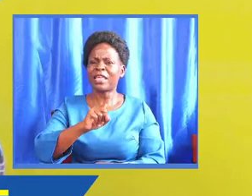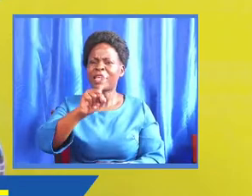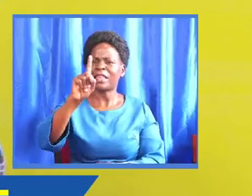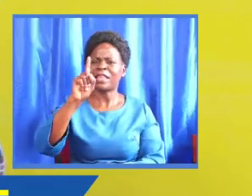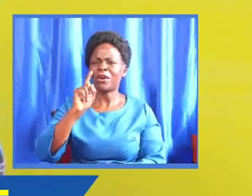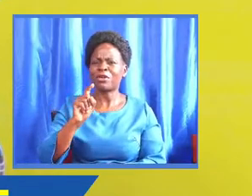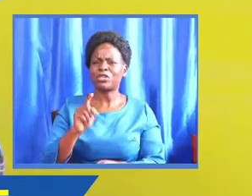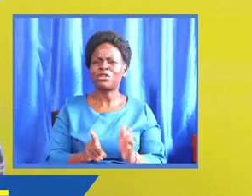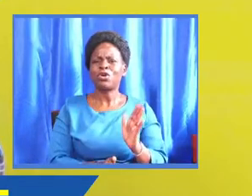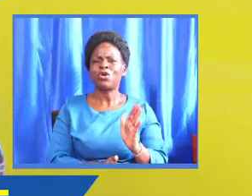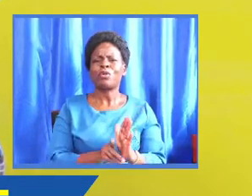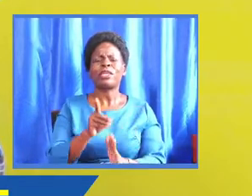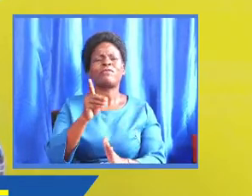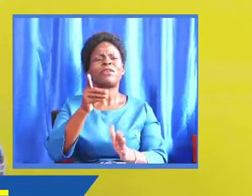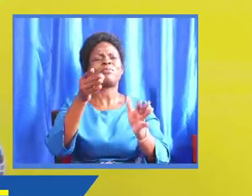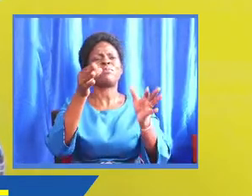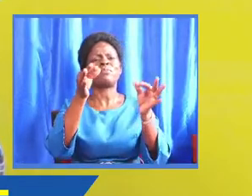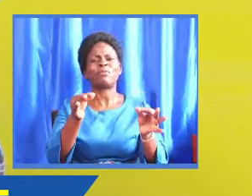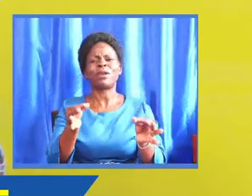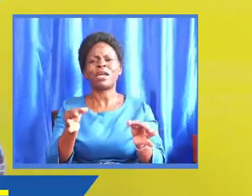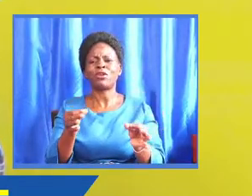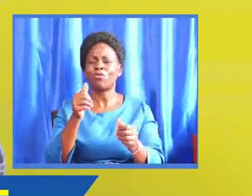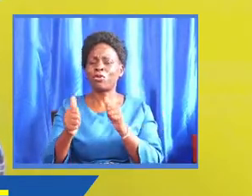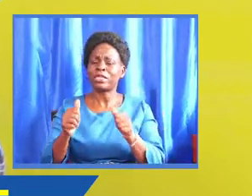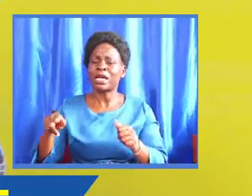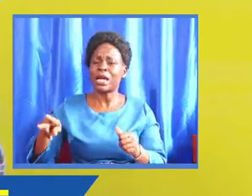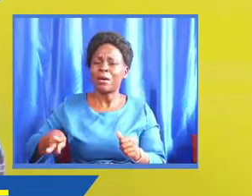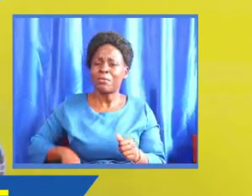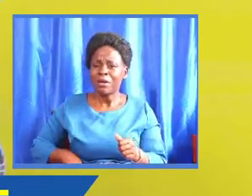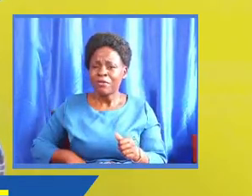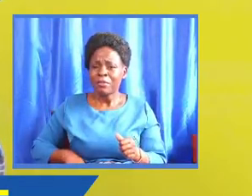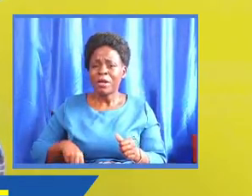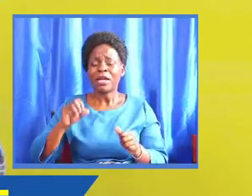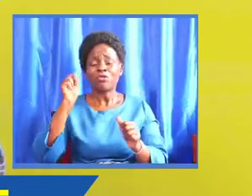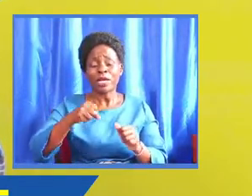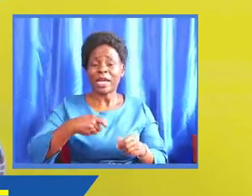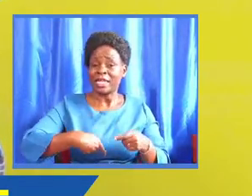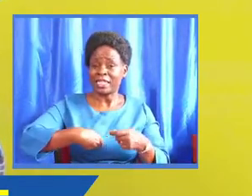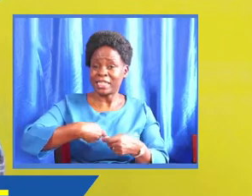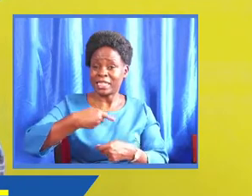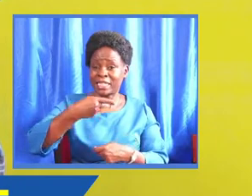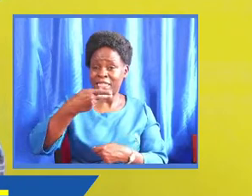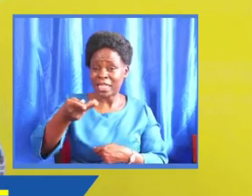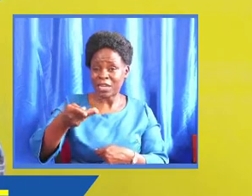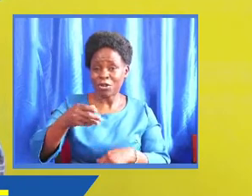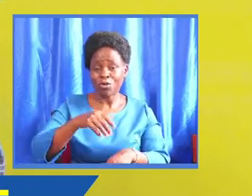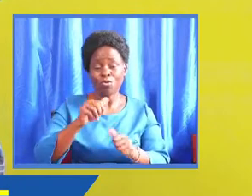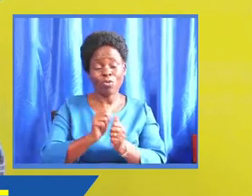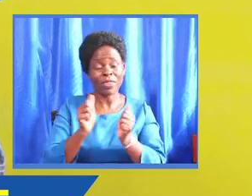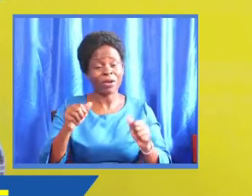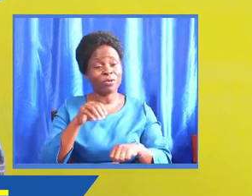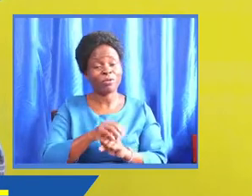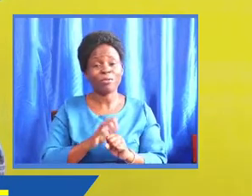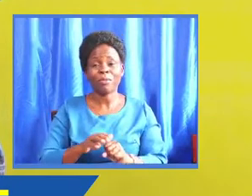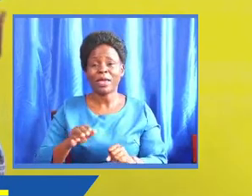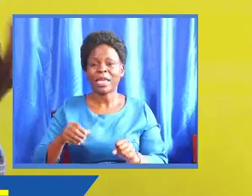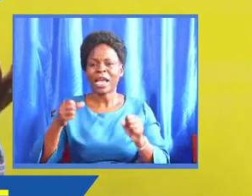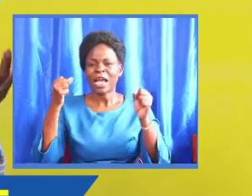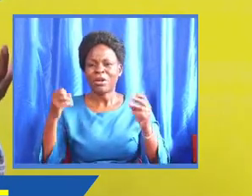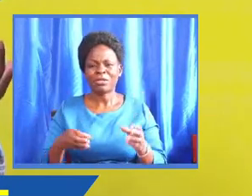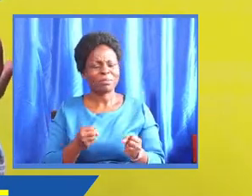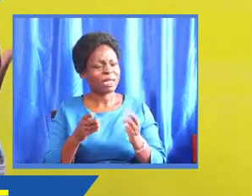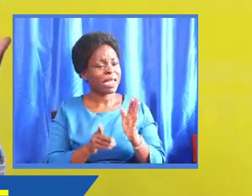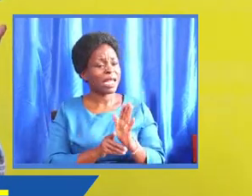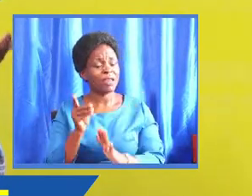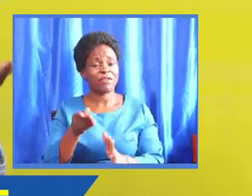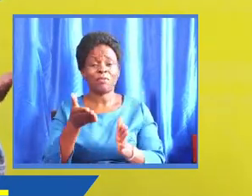do we develop properties that are profitable and we're able to sell them without making a loss? Because for a lot of developers